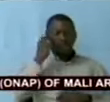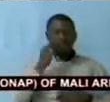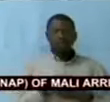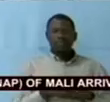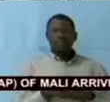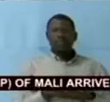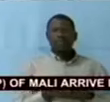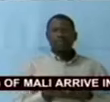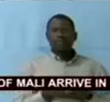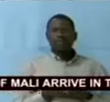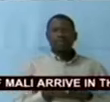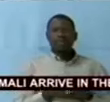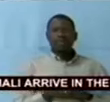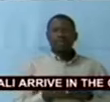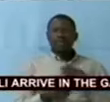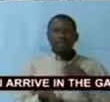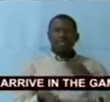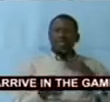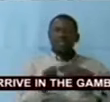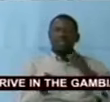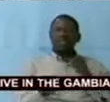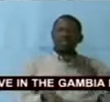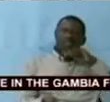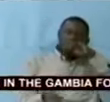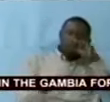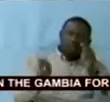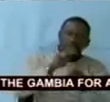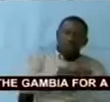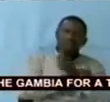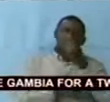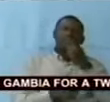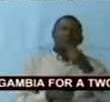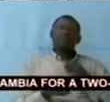reneged on his instructions